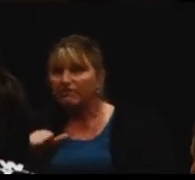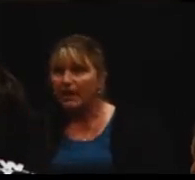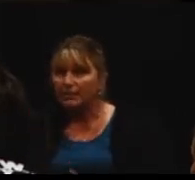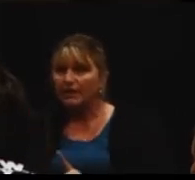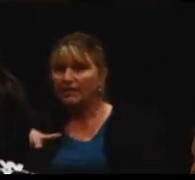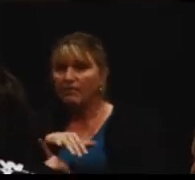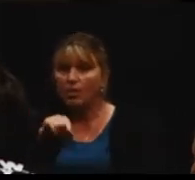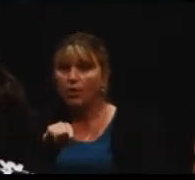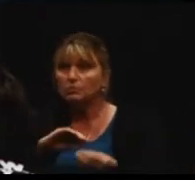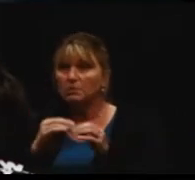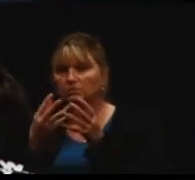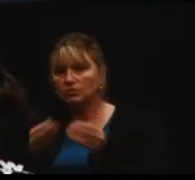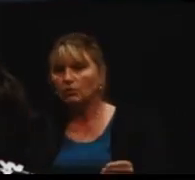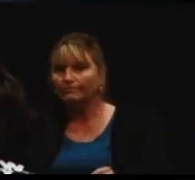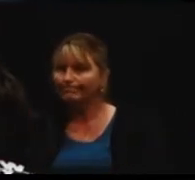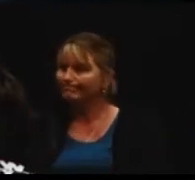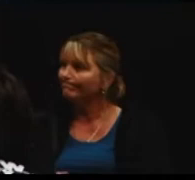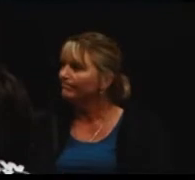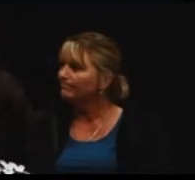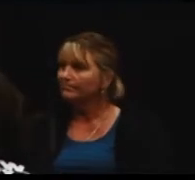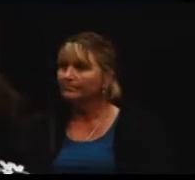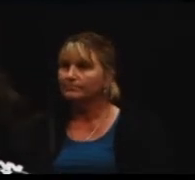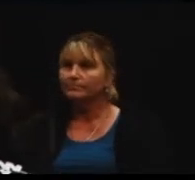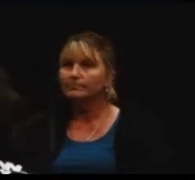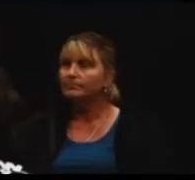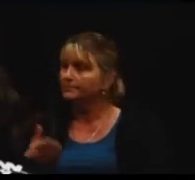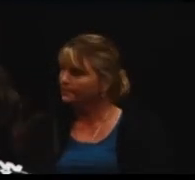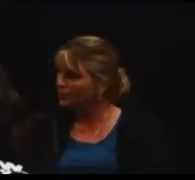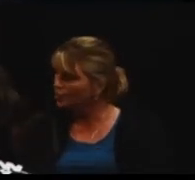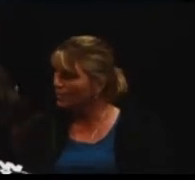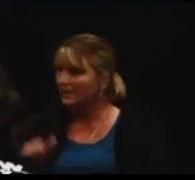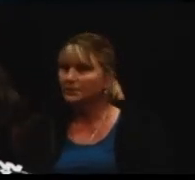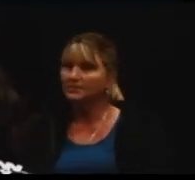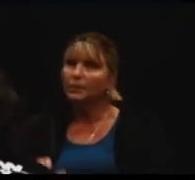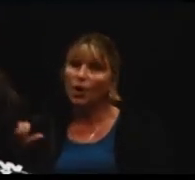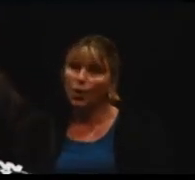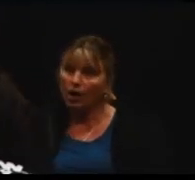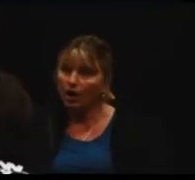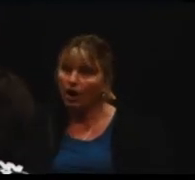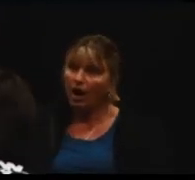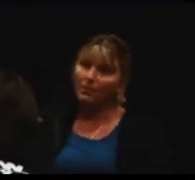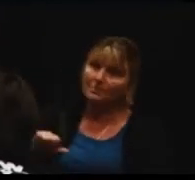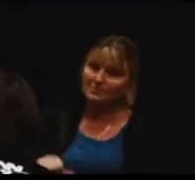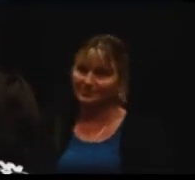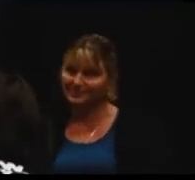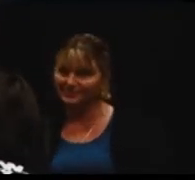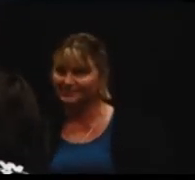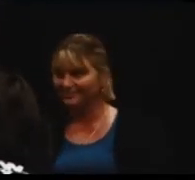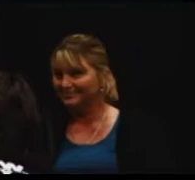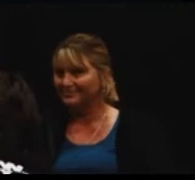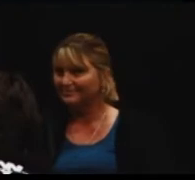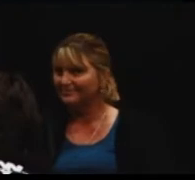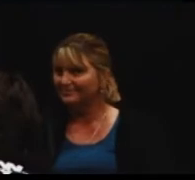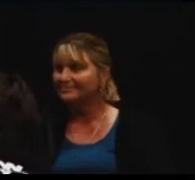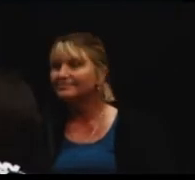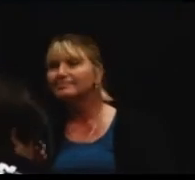problems. 100%. Okay, so now let's turn to the panel, and we're going to start at the far side with Antony. And the question is, what's your